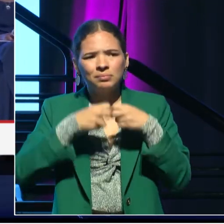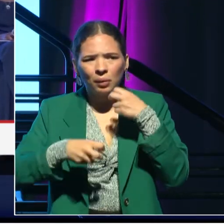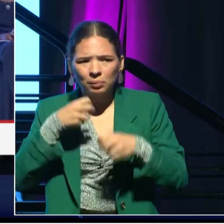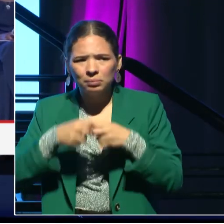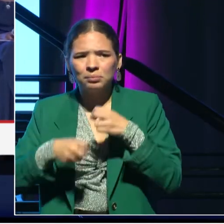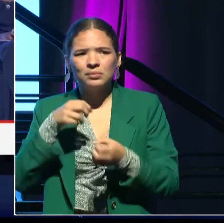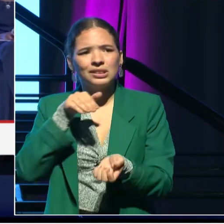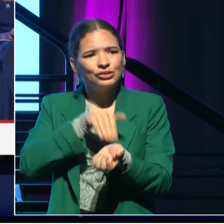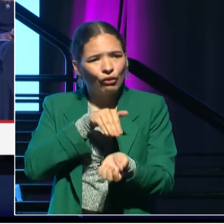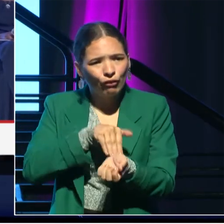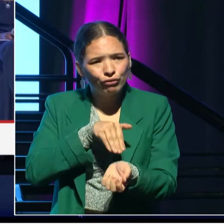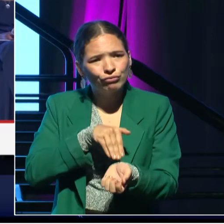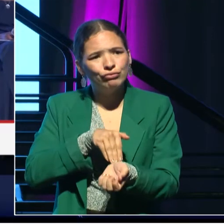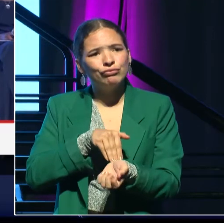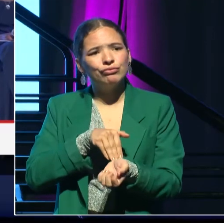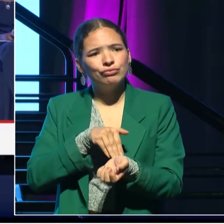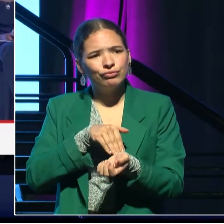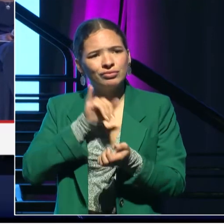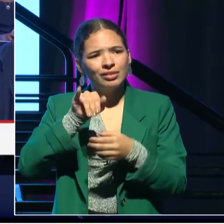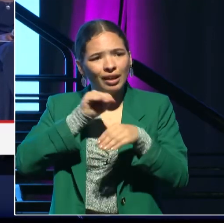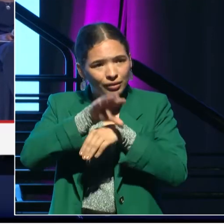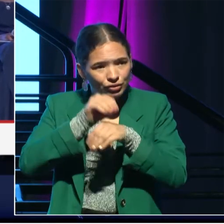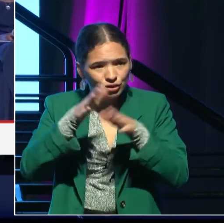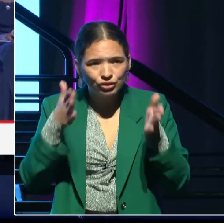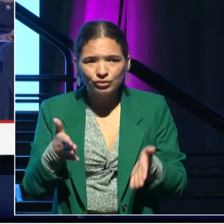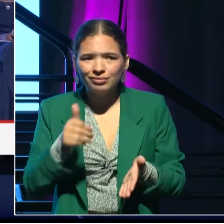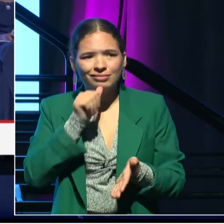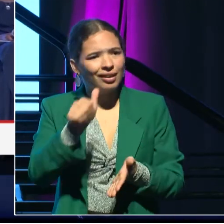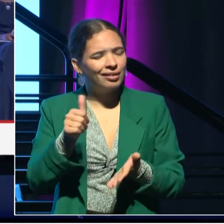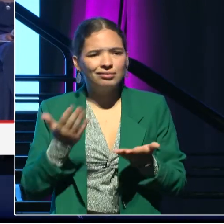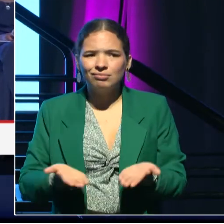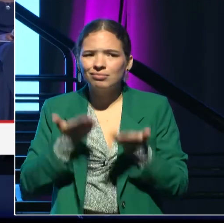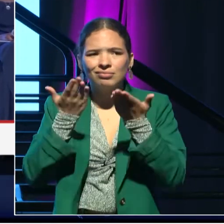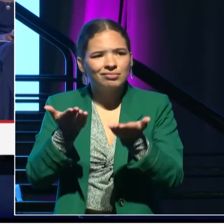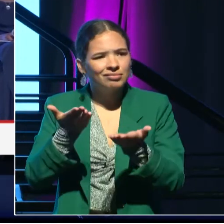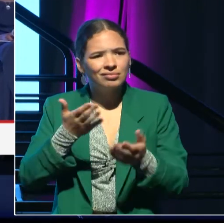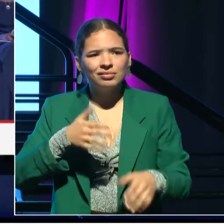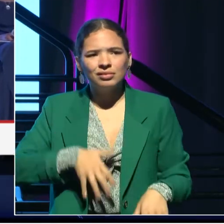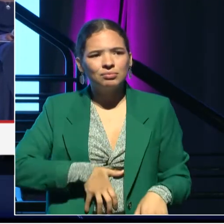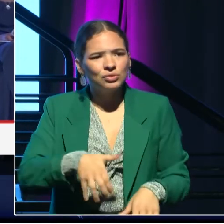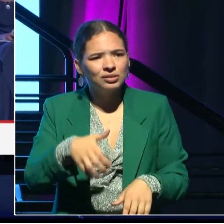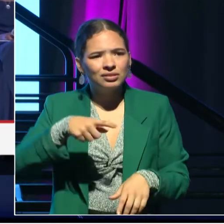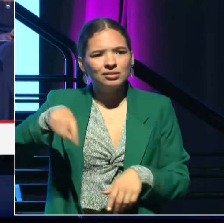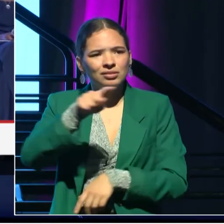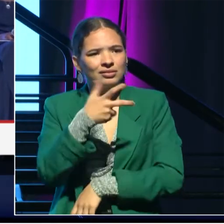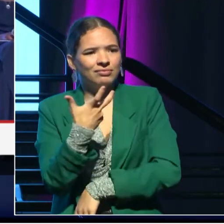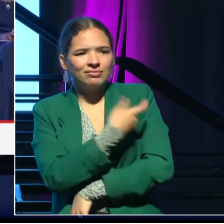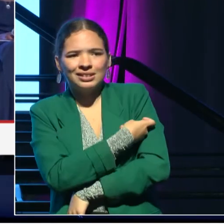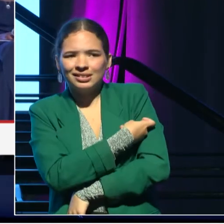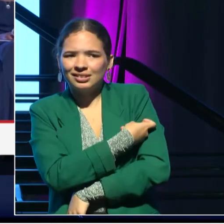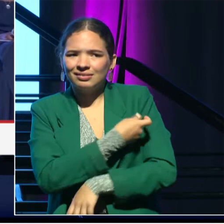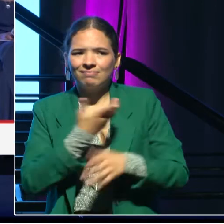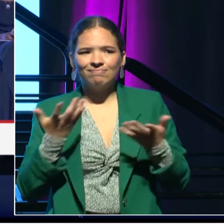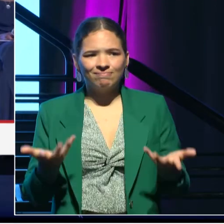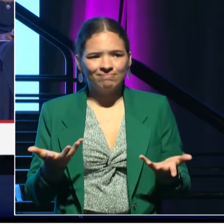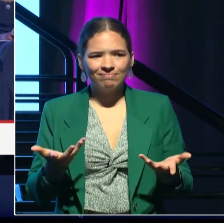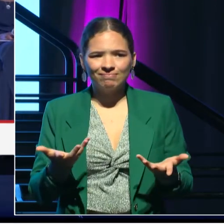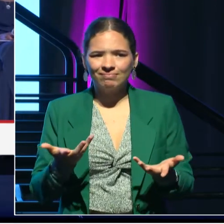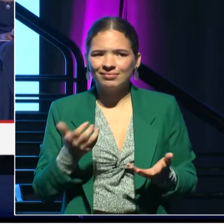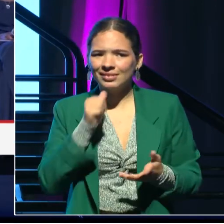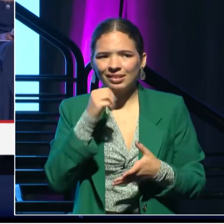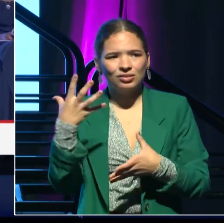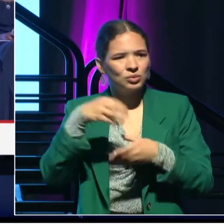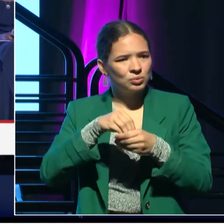and the advisors did not recommend that pregnant people take the vaccine. They were not included in the